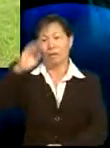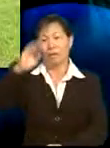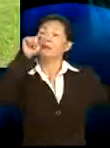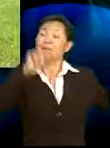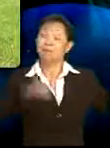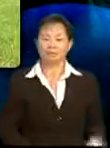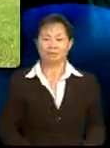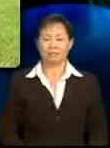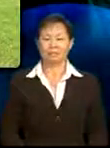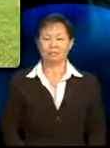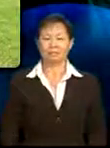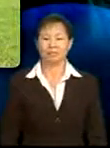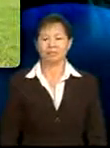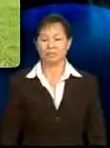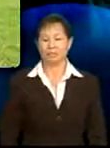bird.